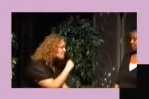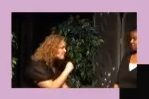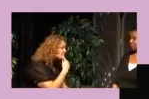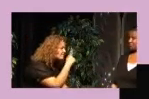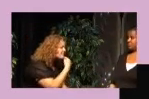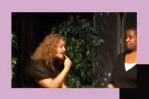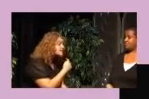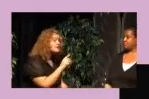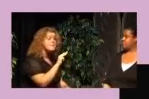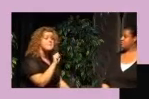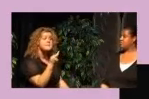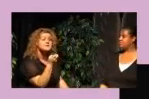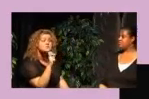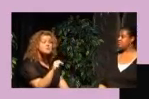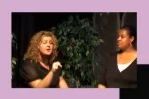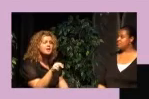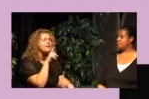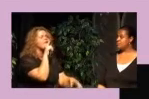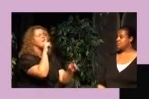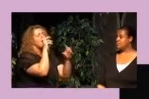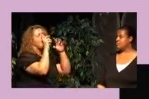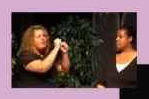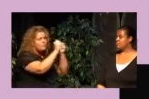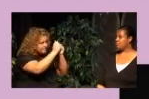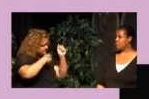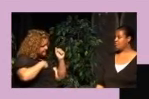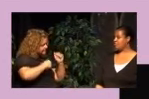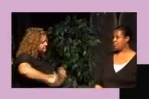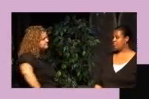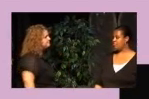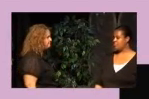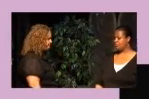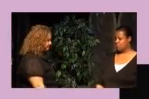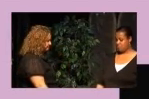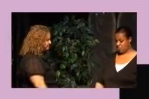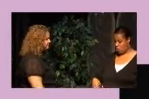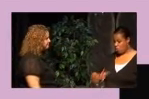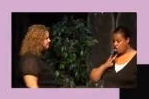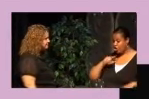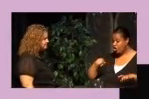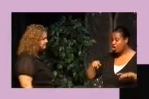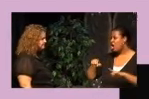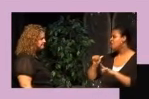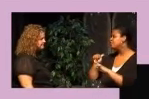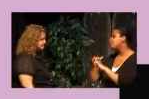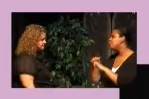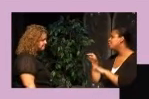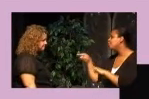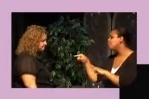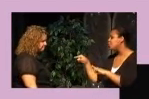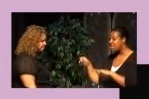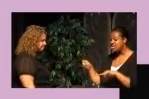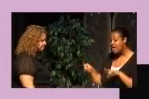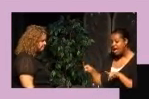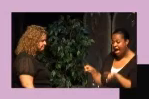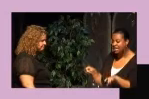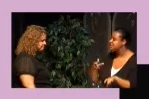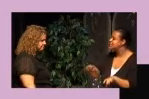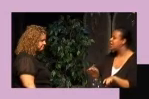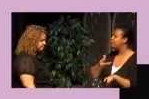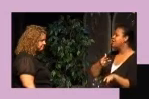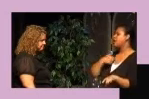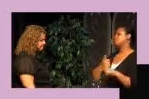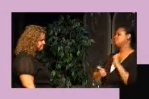Mezrin. He's mad about me. The water in the puddle which is having you on. If ask would tell me that